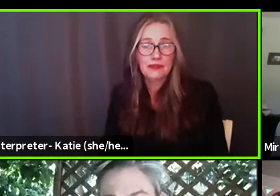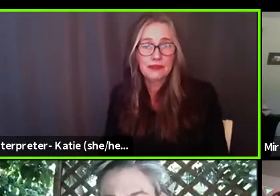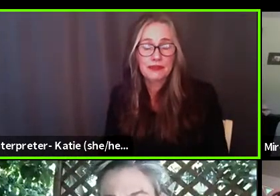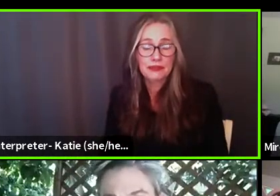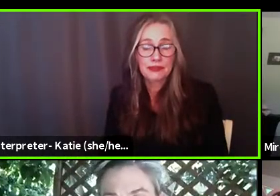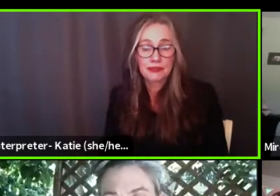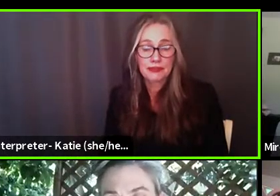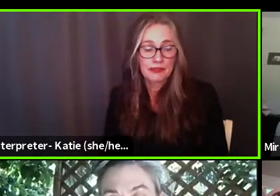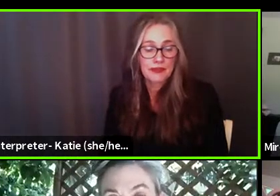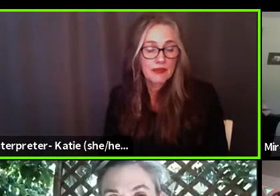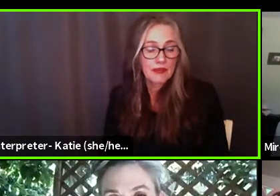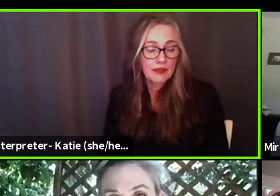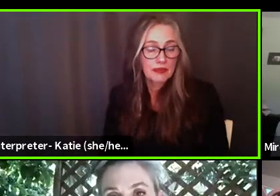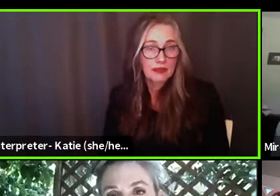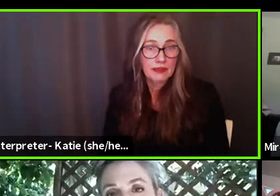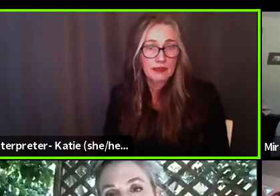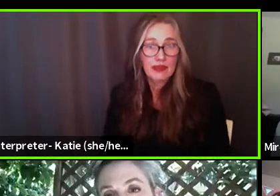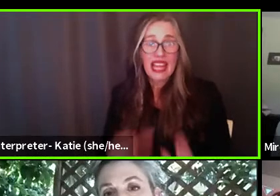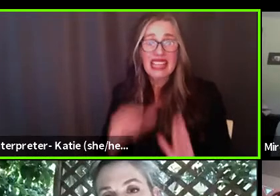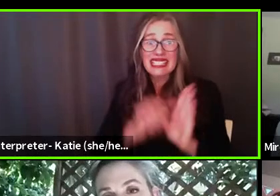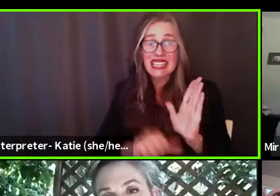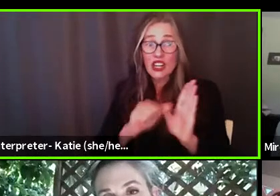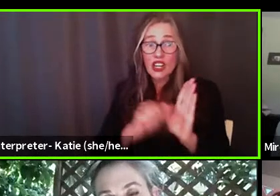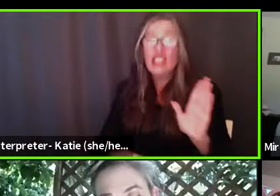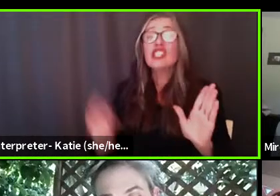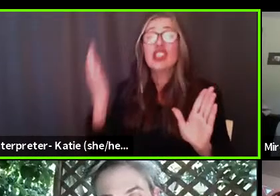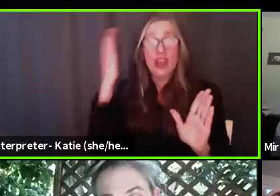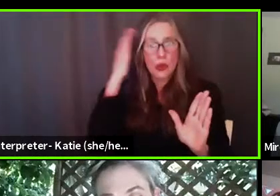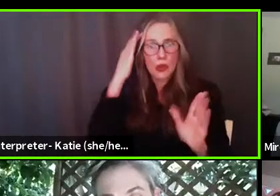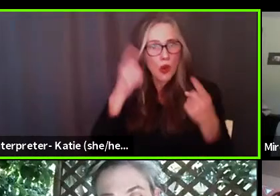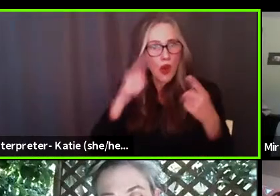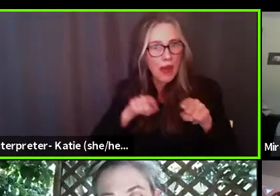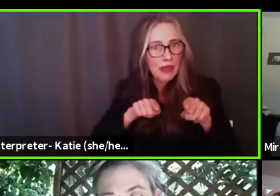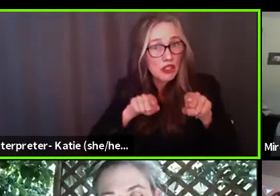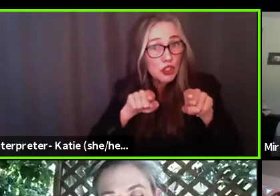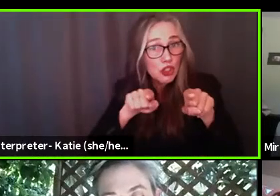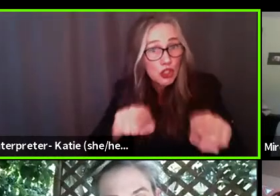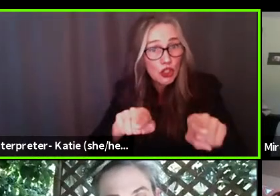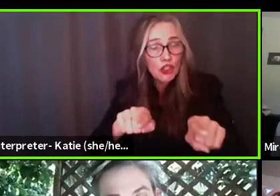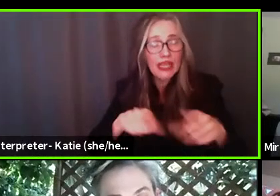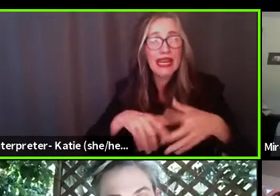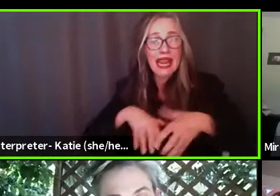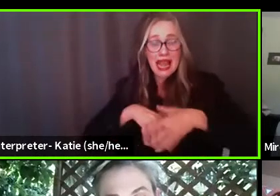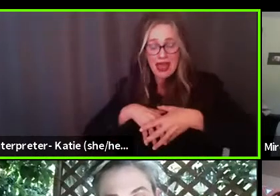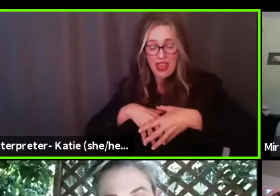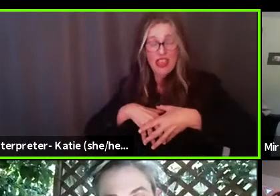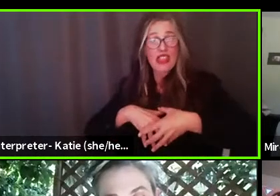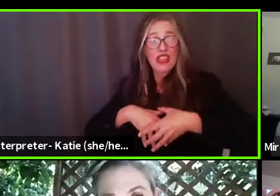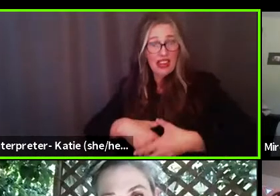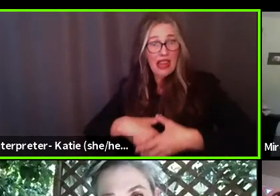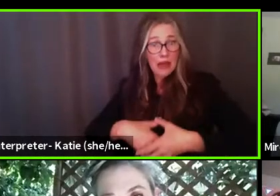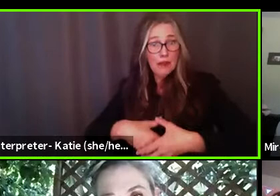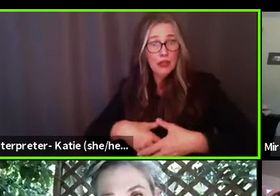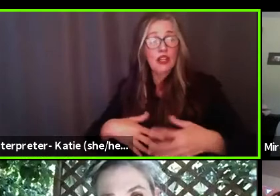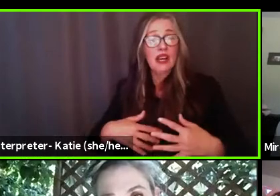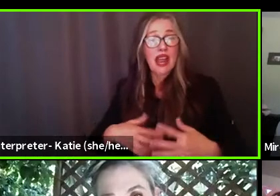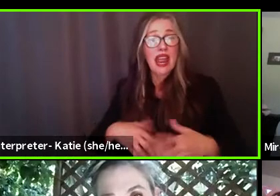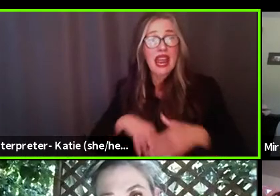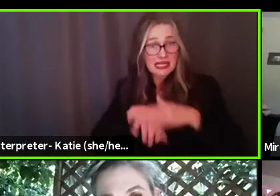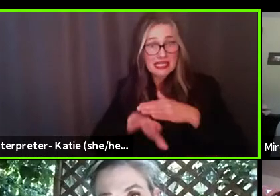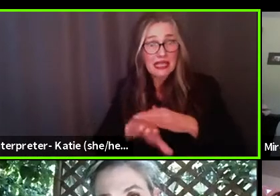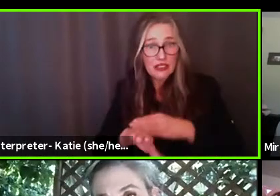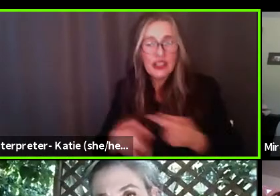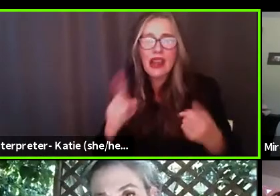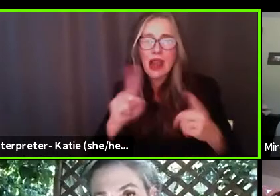um the sterilizations that we know happened during labor and delivery um some of them happened at university of california san